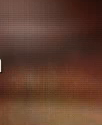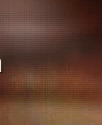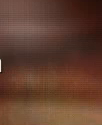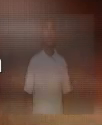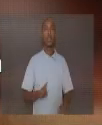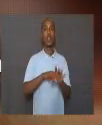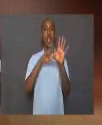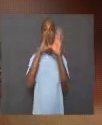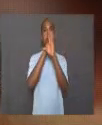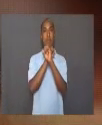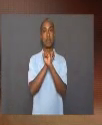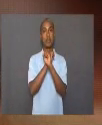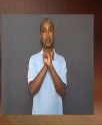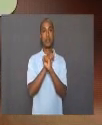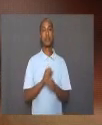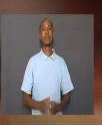Time's up!